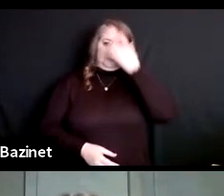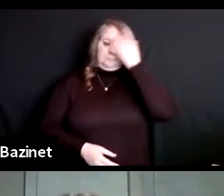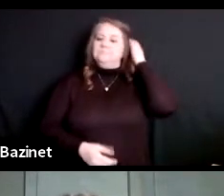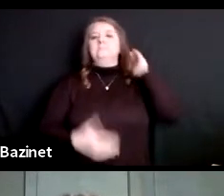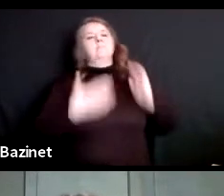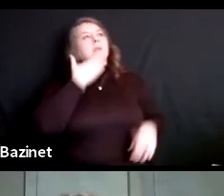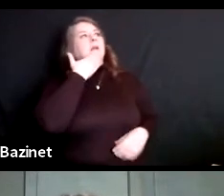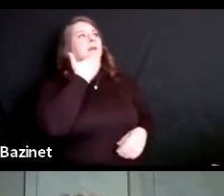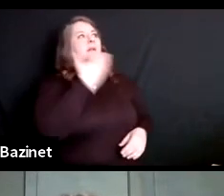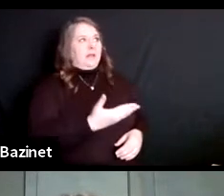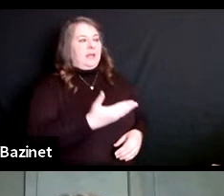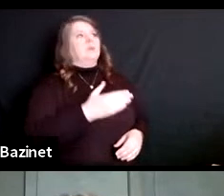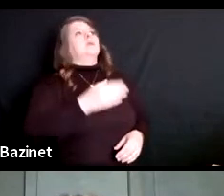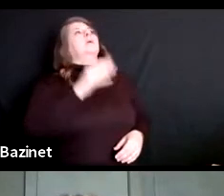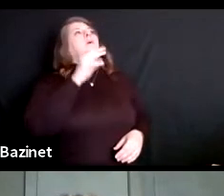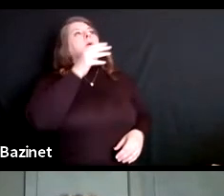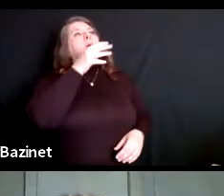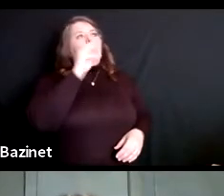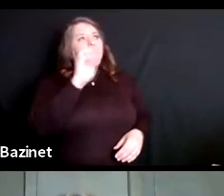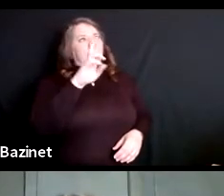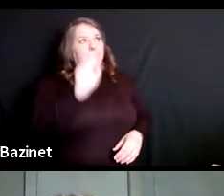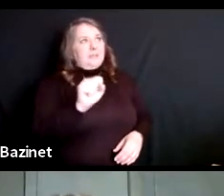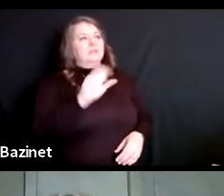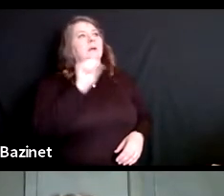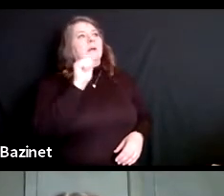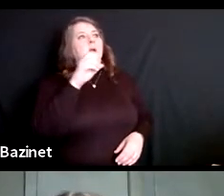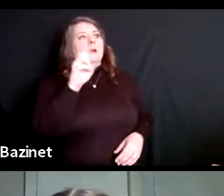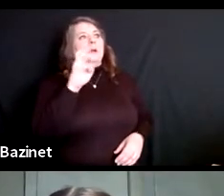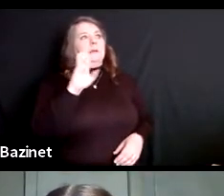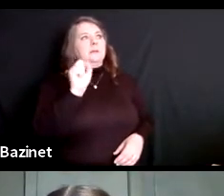Thank you, Mrs. Adamson.